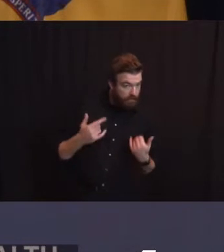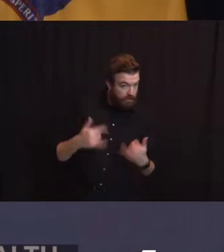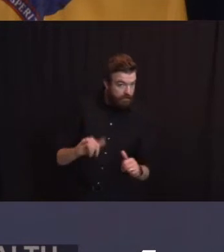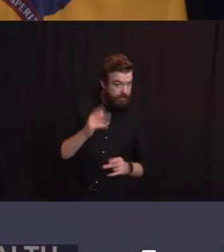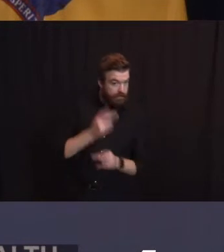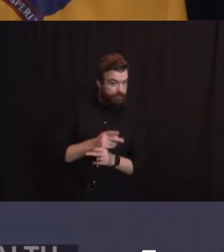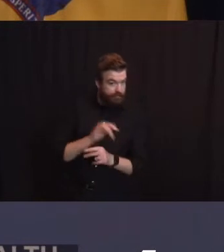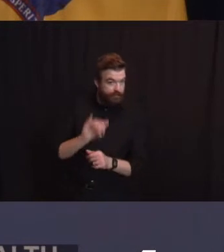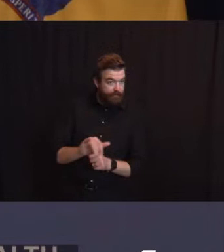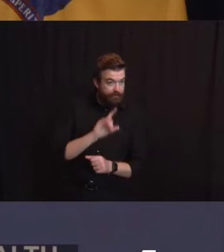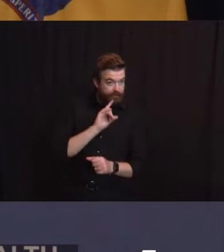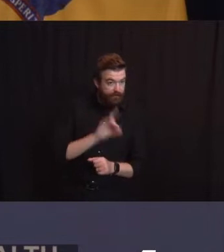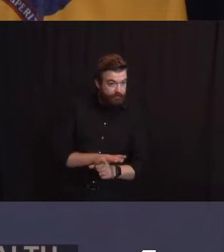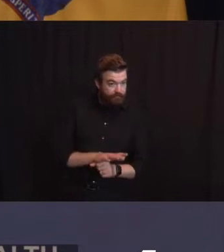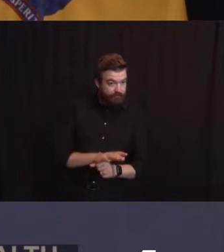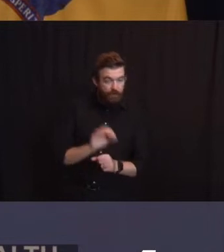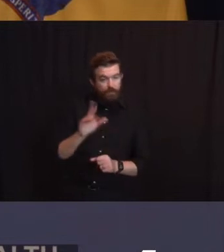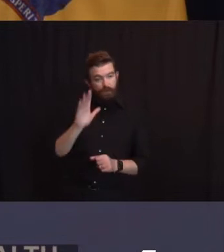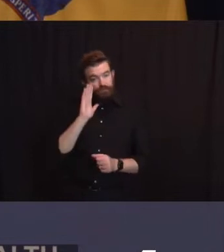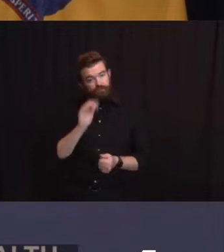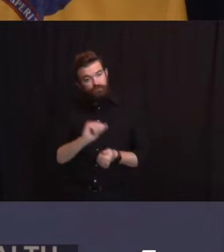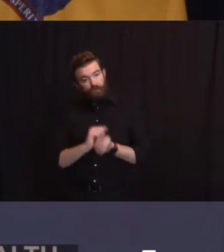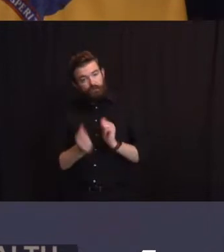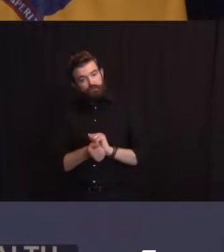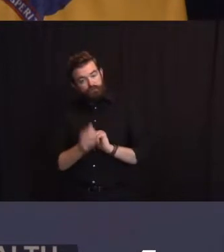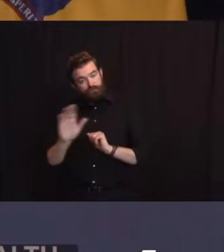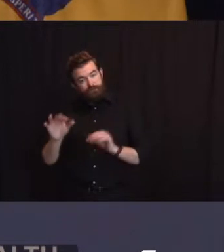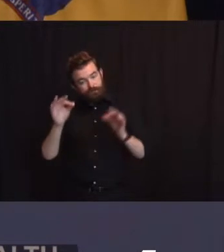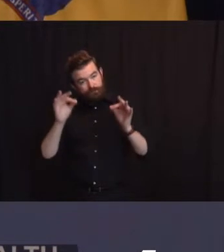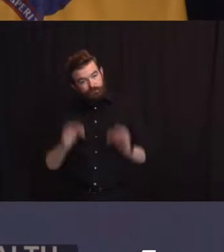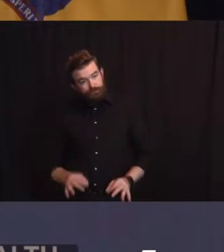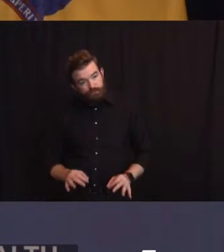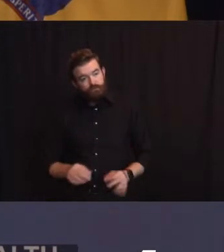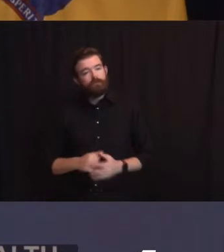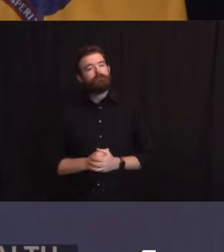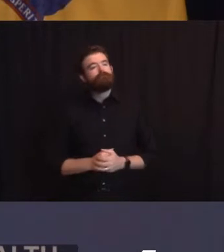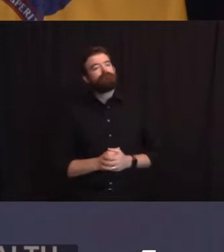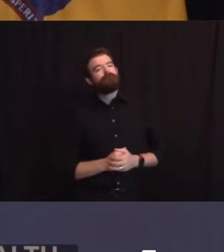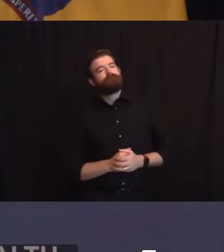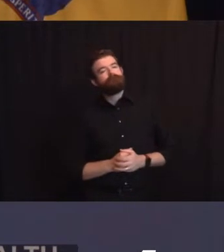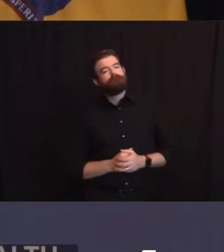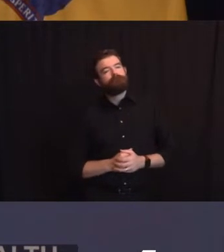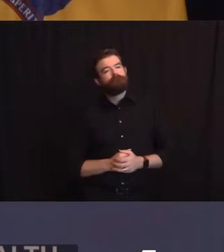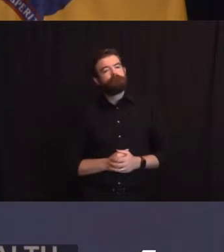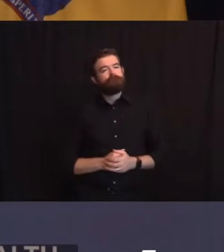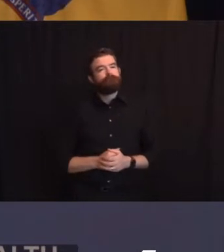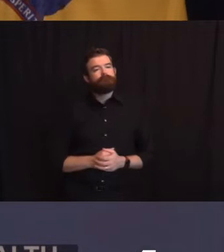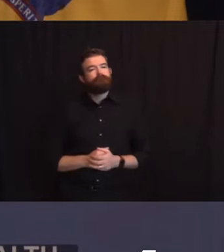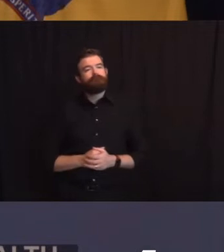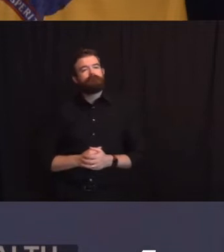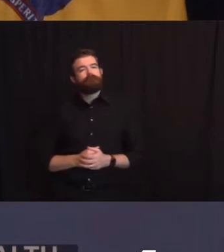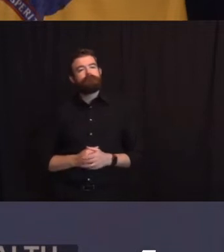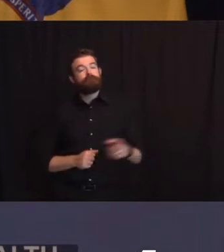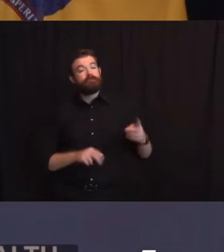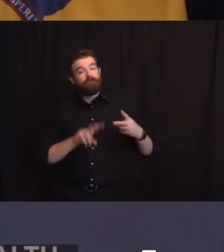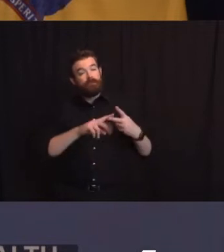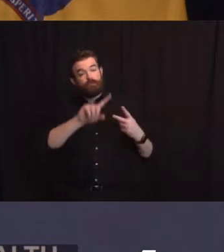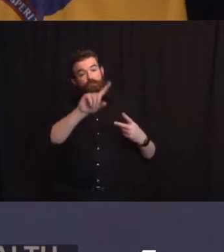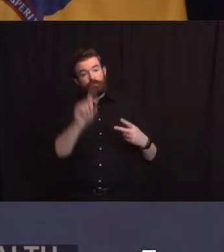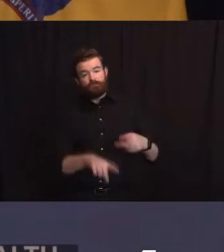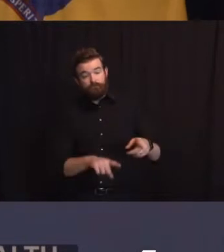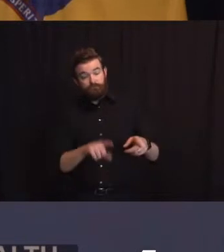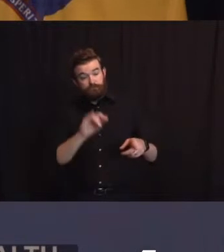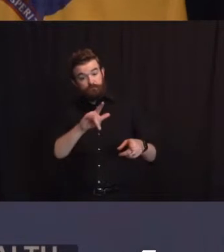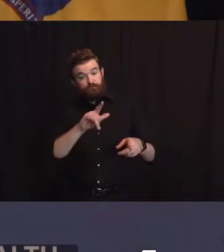benefit? Thank you. On the second question, no plans to get rid of it, and I've been asked a fair